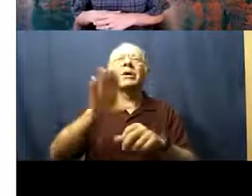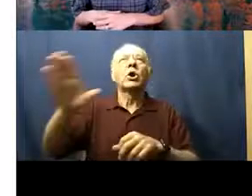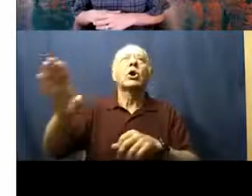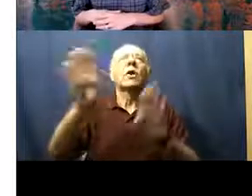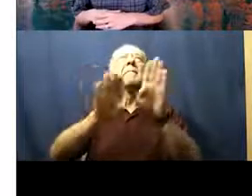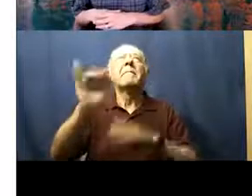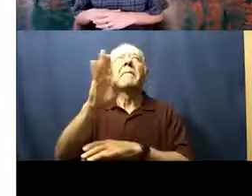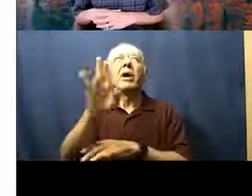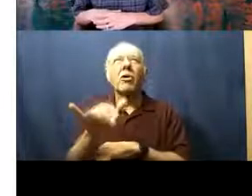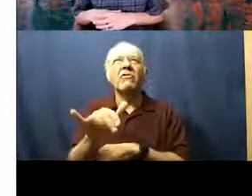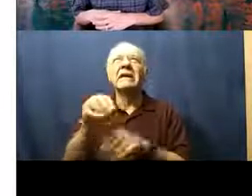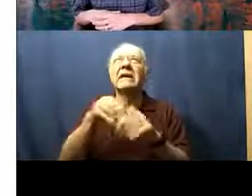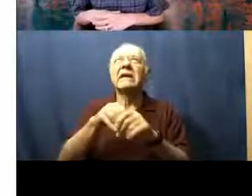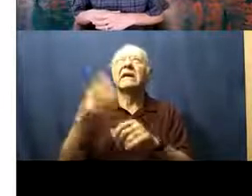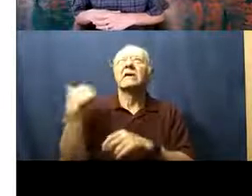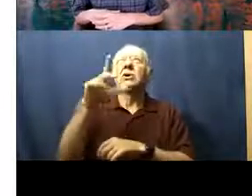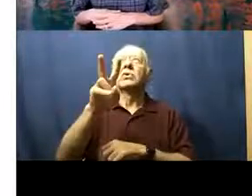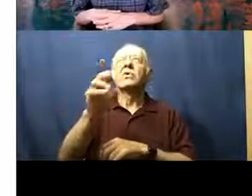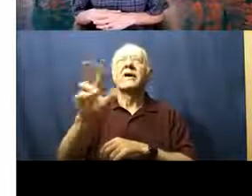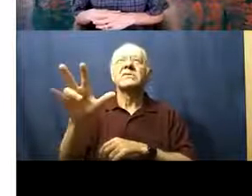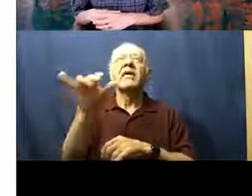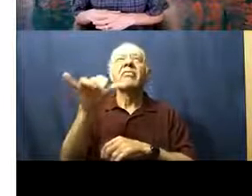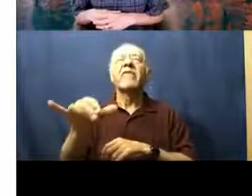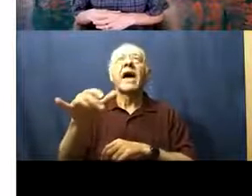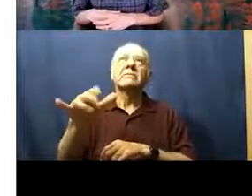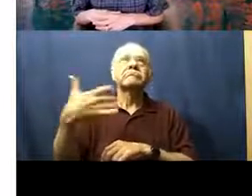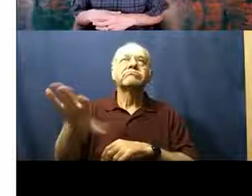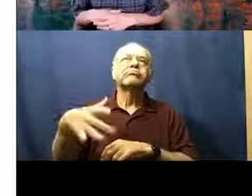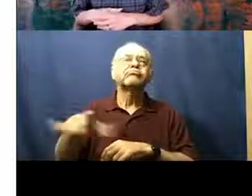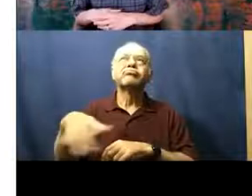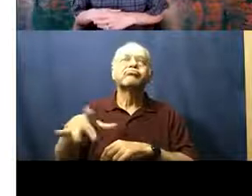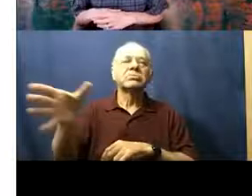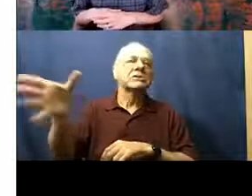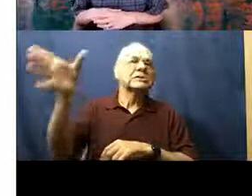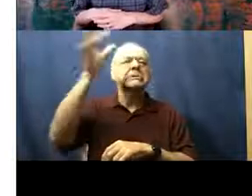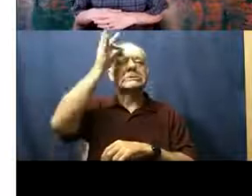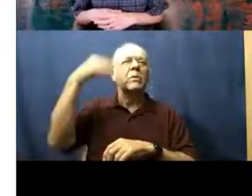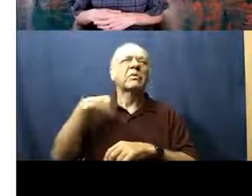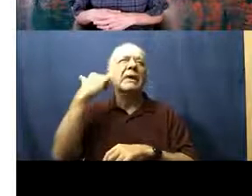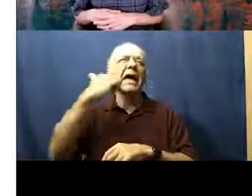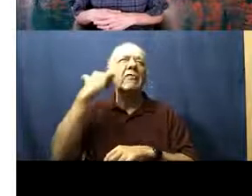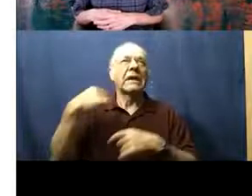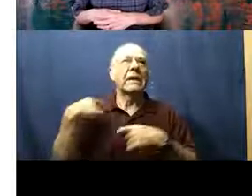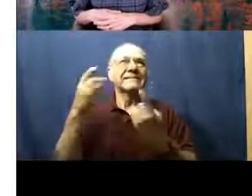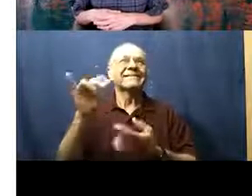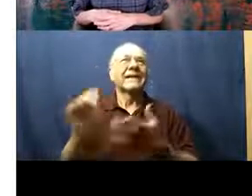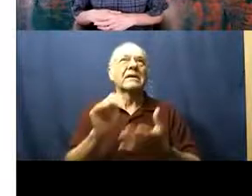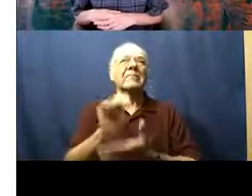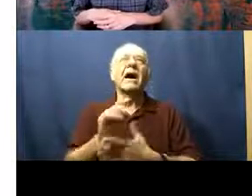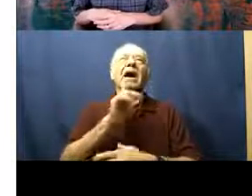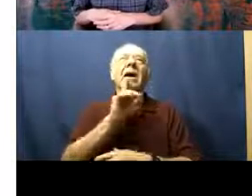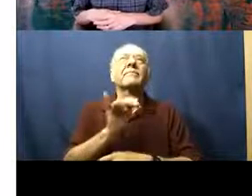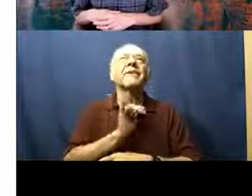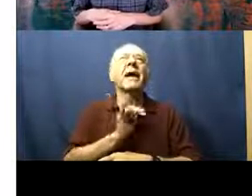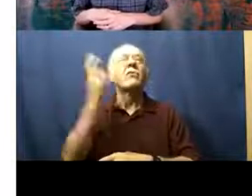in 2003, and it has stuck with me virtually every day of my career since then, because I